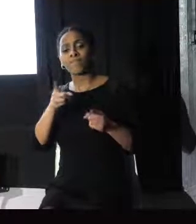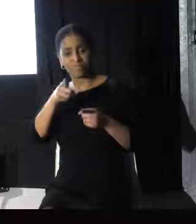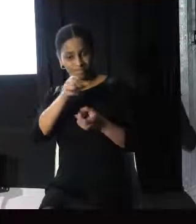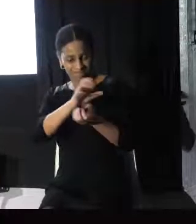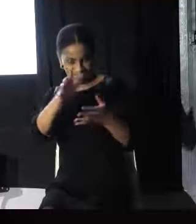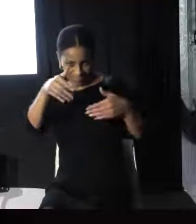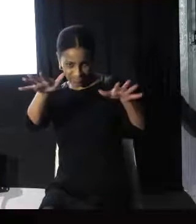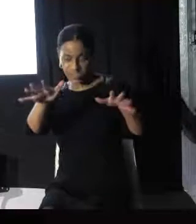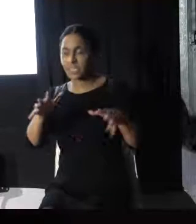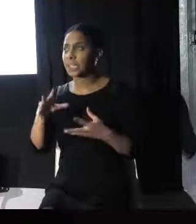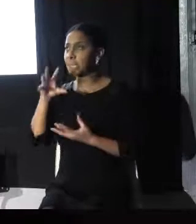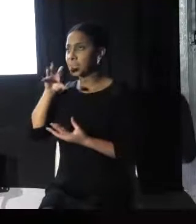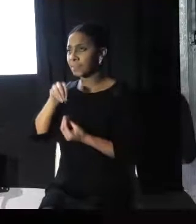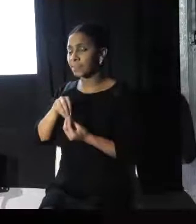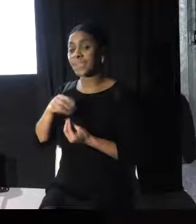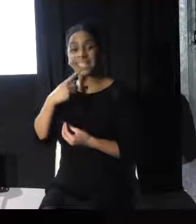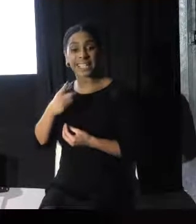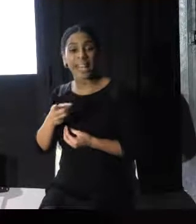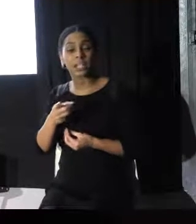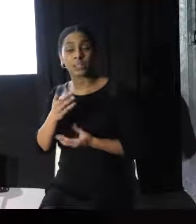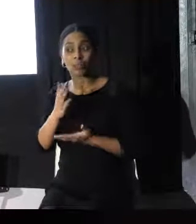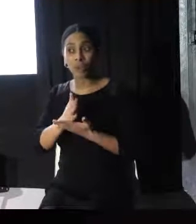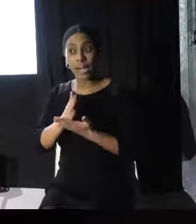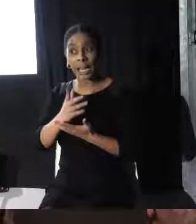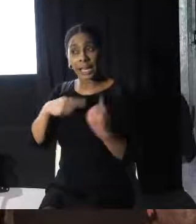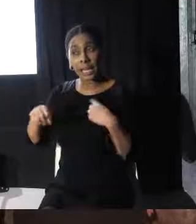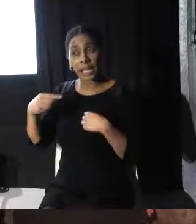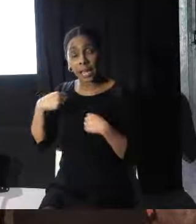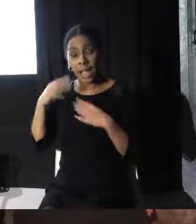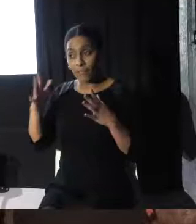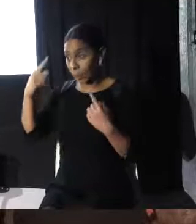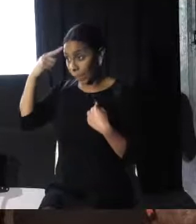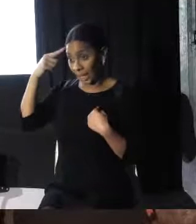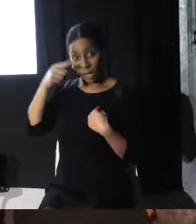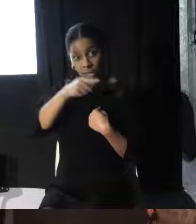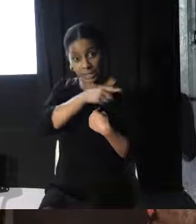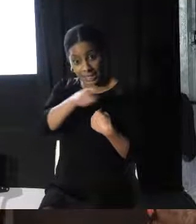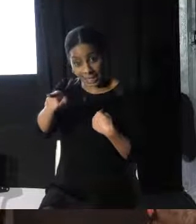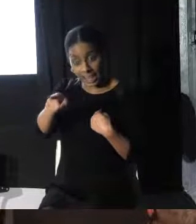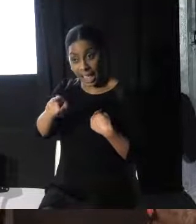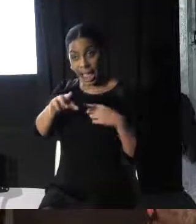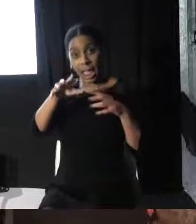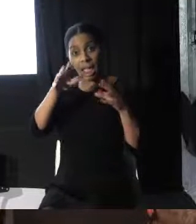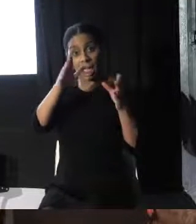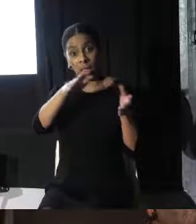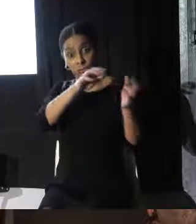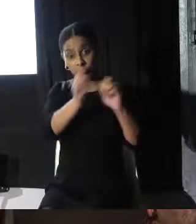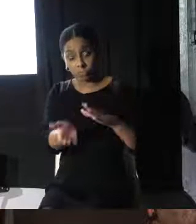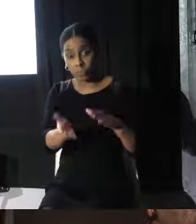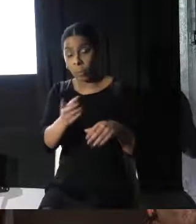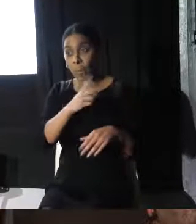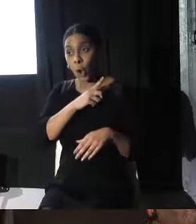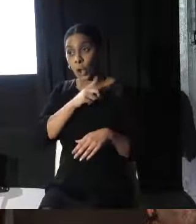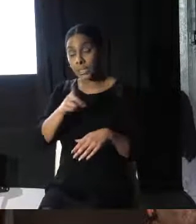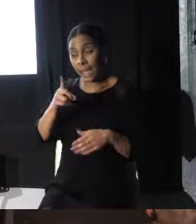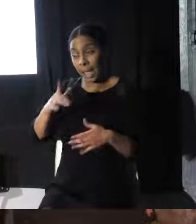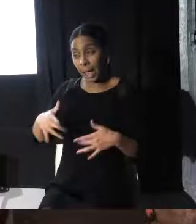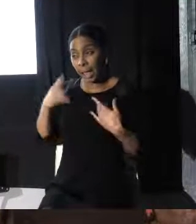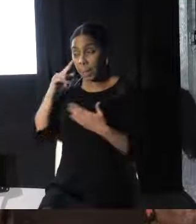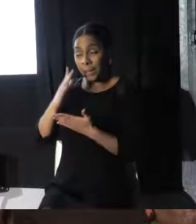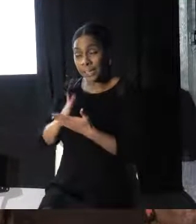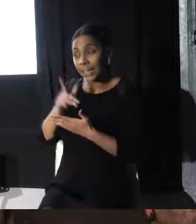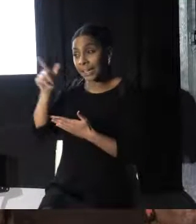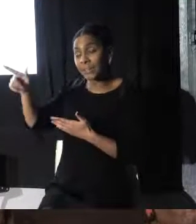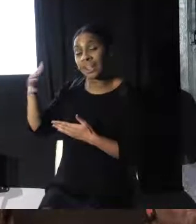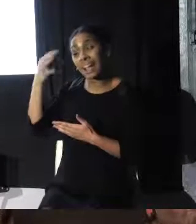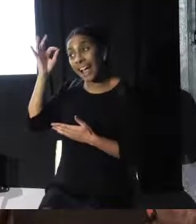was whether the defendants have honestly believed that the city council was committing the crime